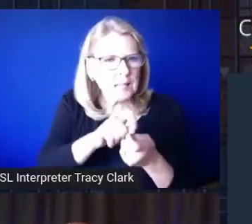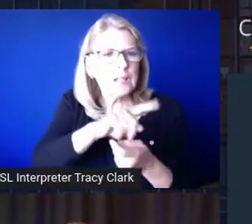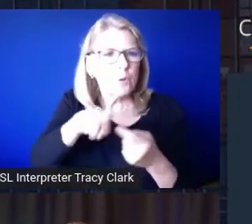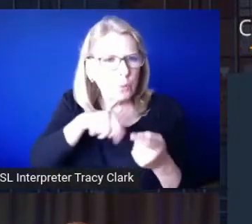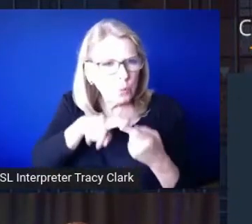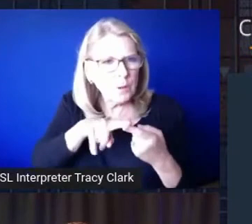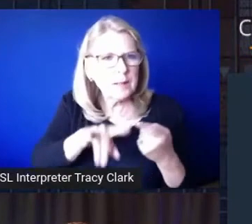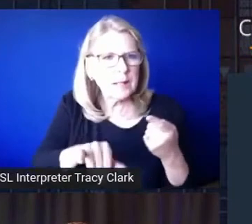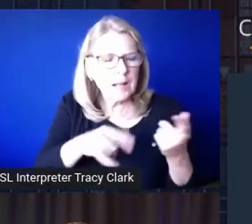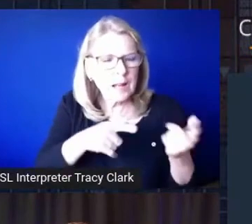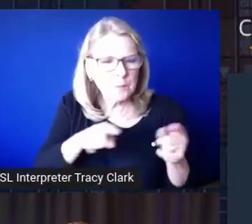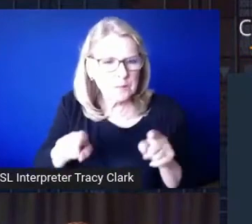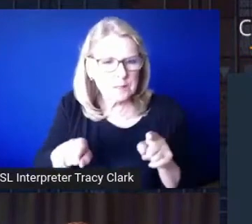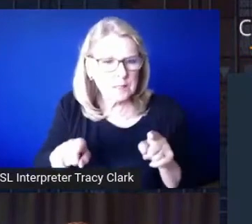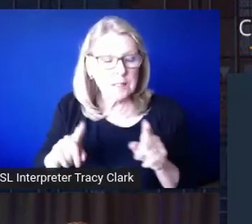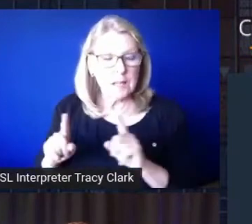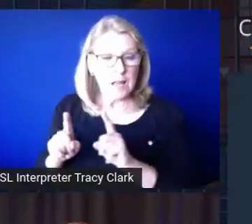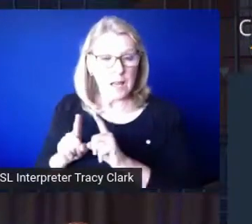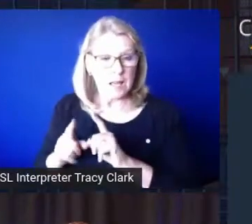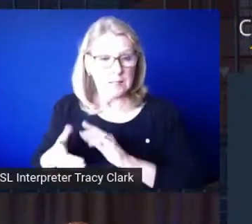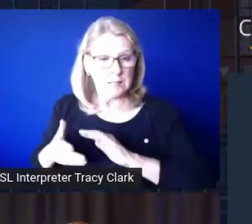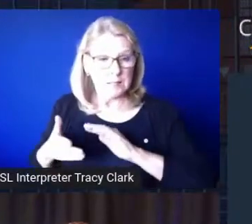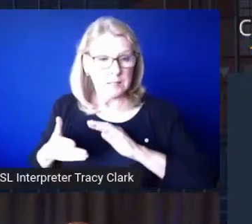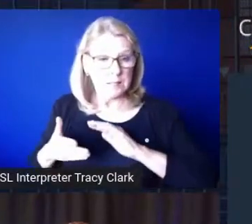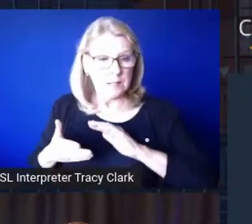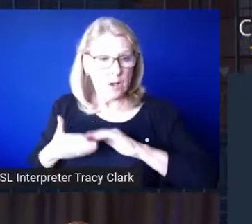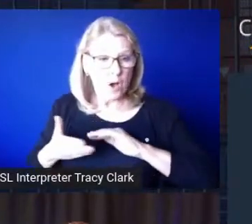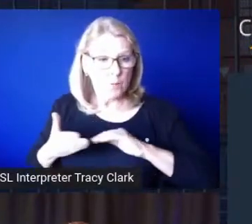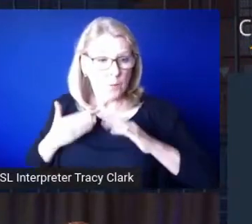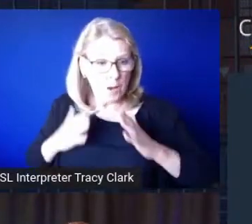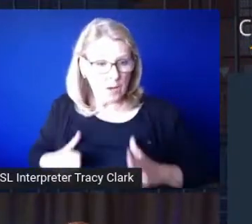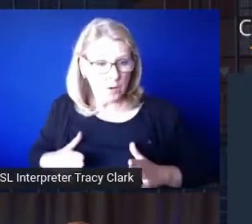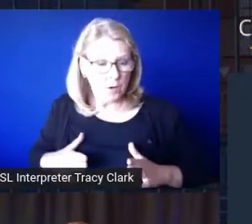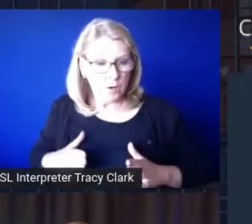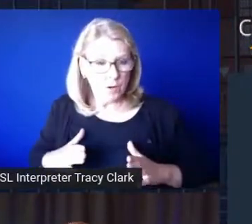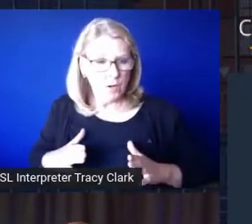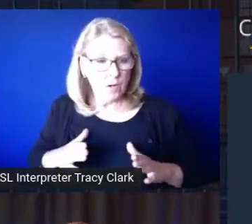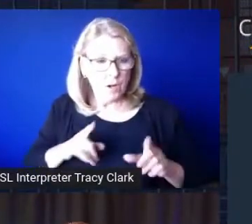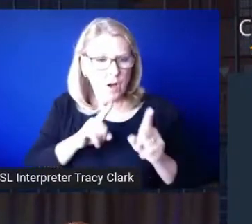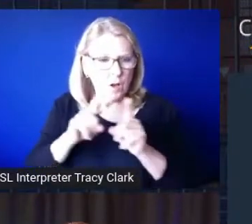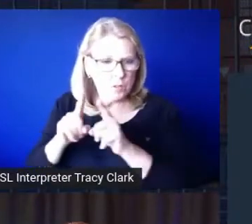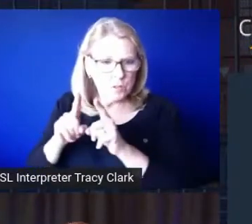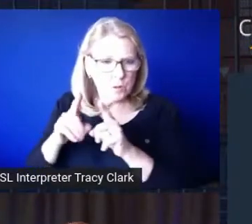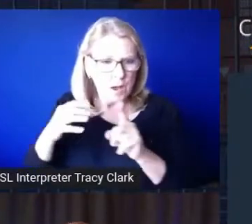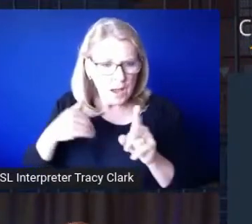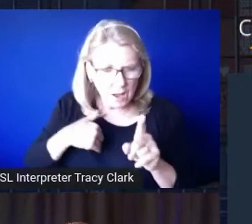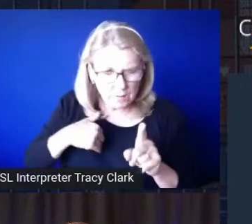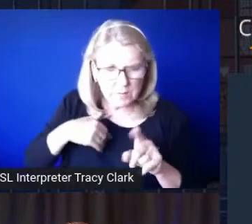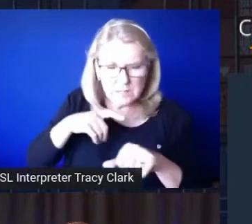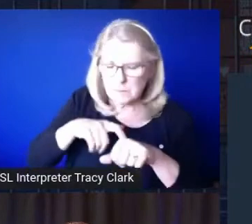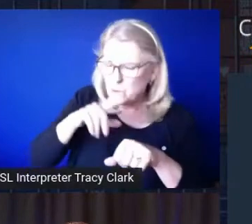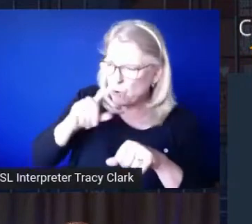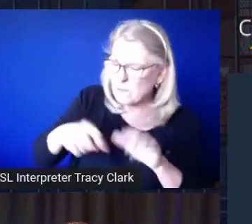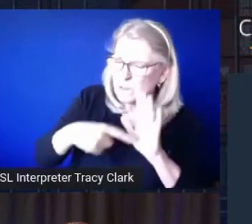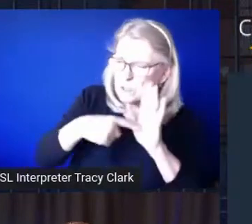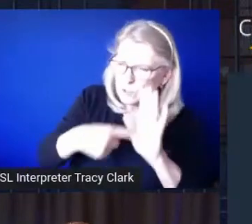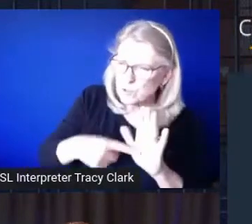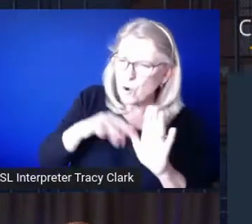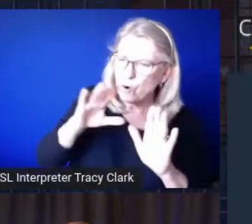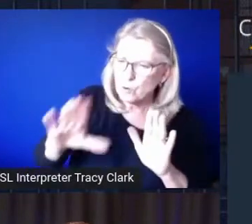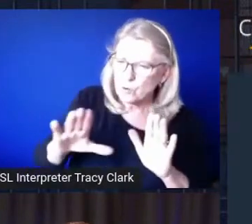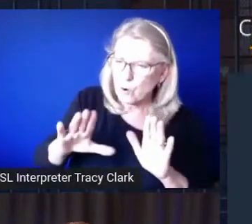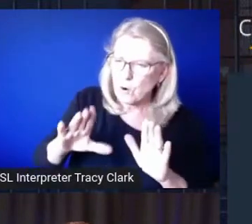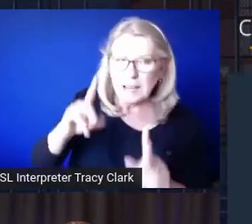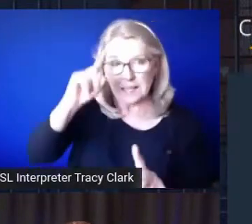we also have a mode when you have to explicitly show your intention to upgrade, or it can do it in the